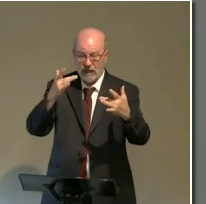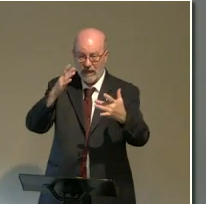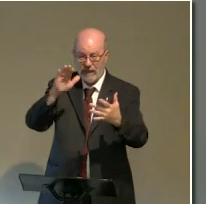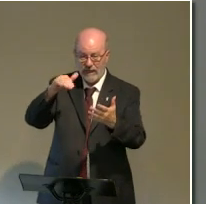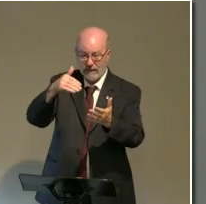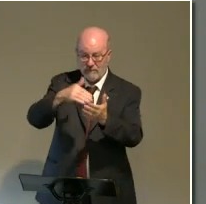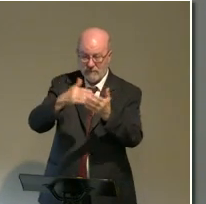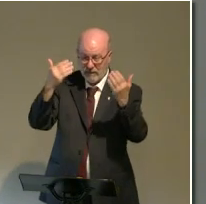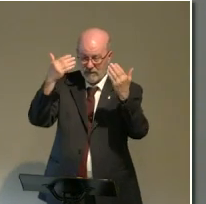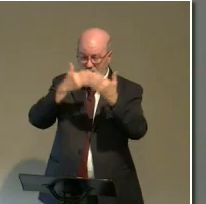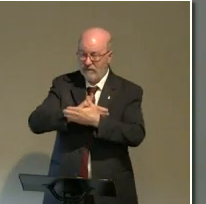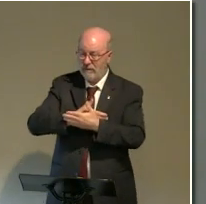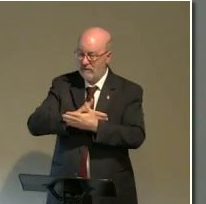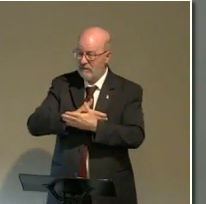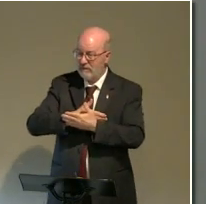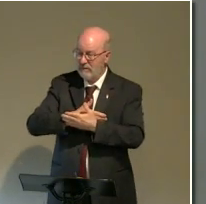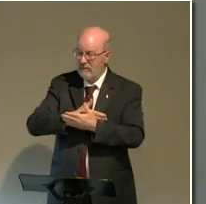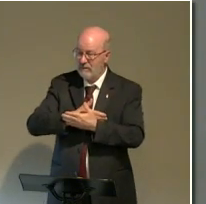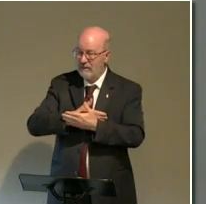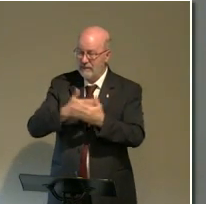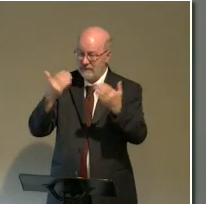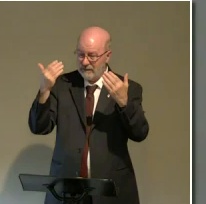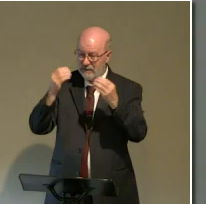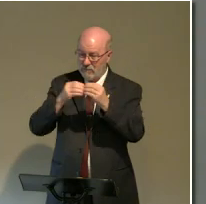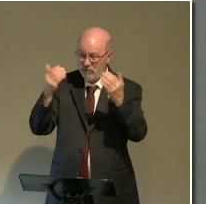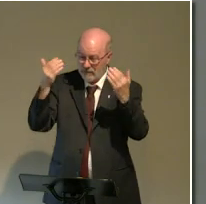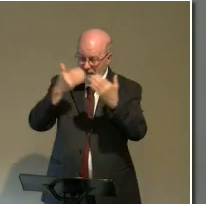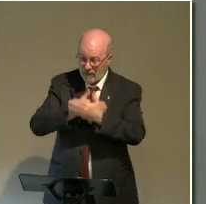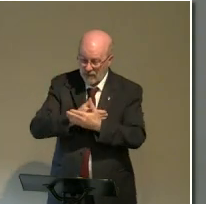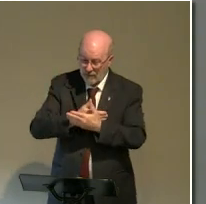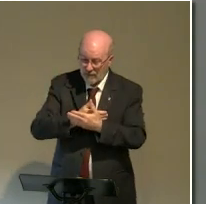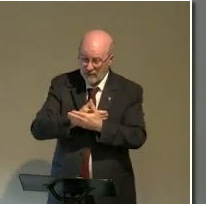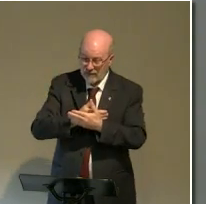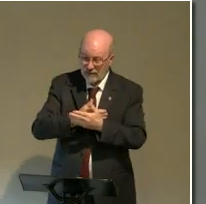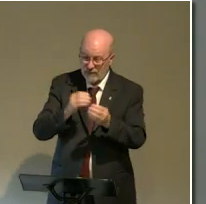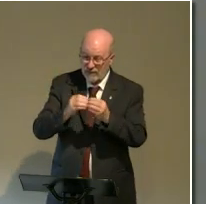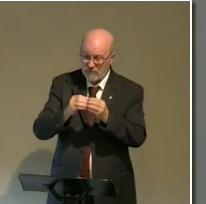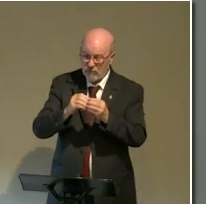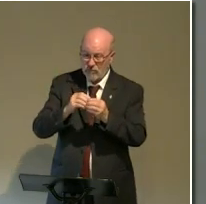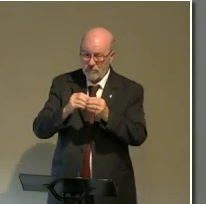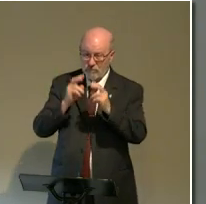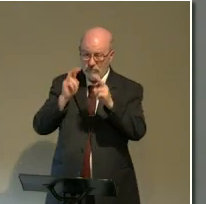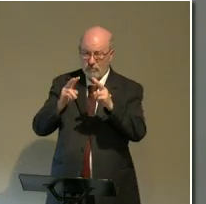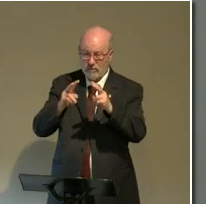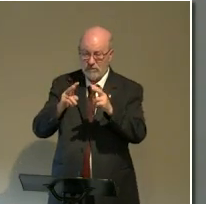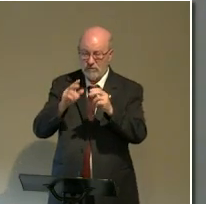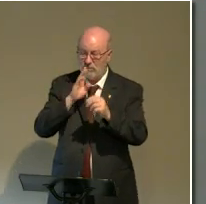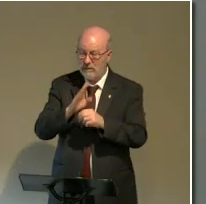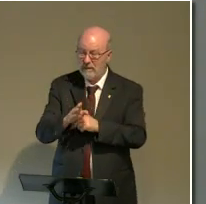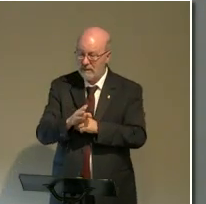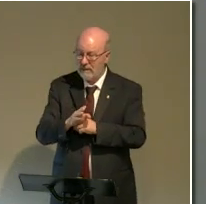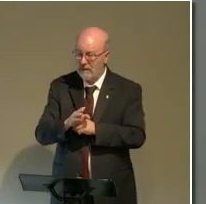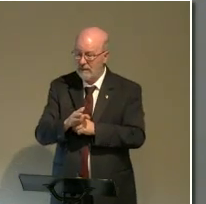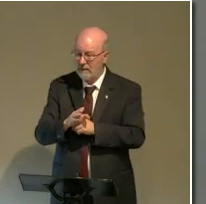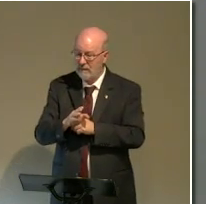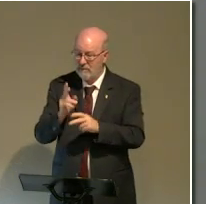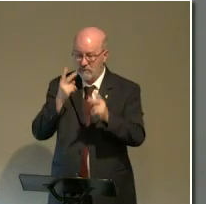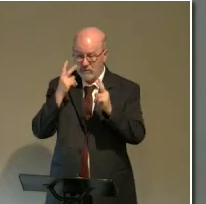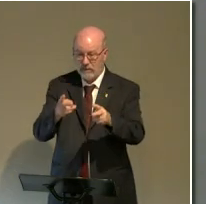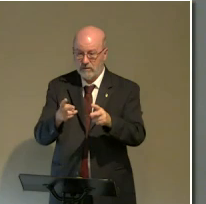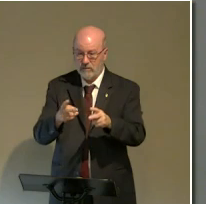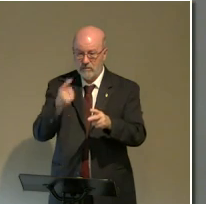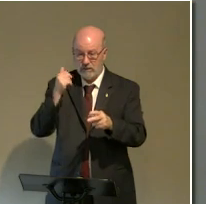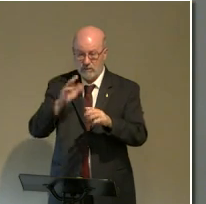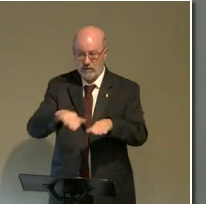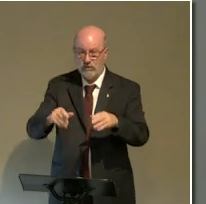darkness. The darker it is, the more noticeable you'll be, right? Because we're